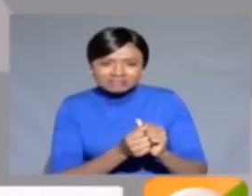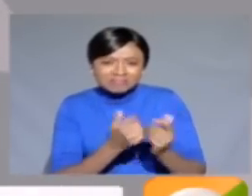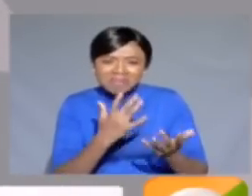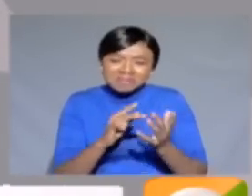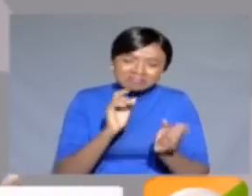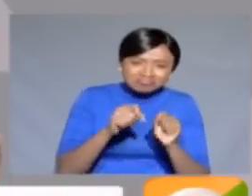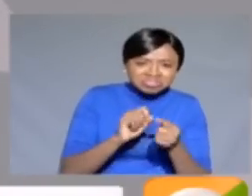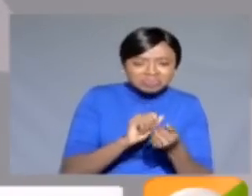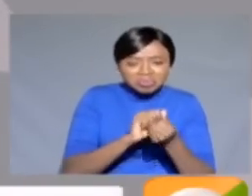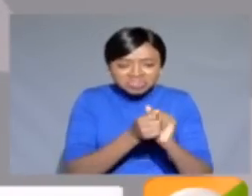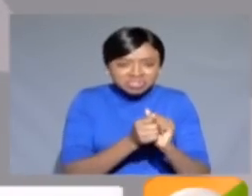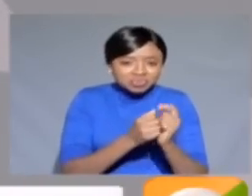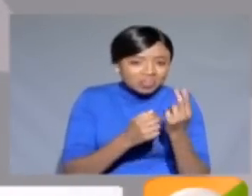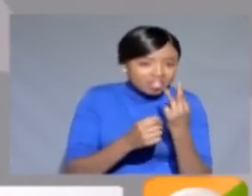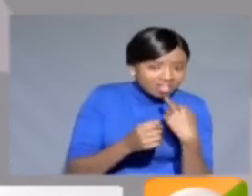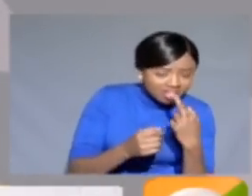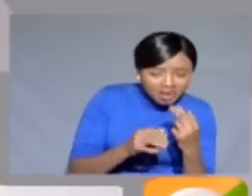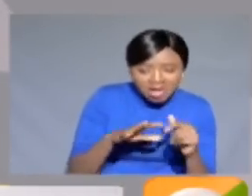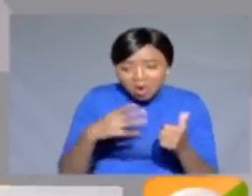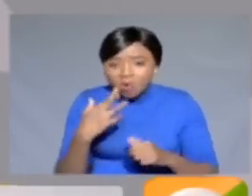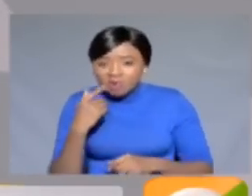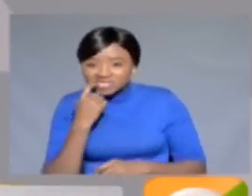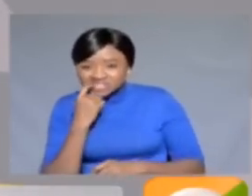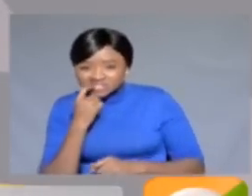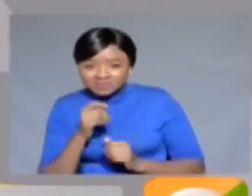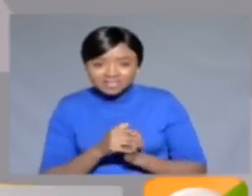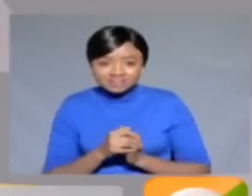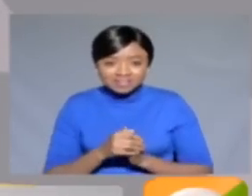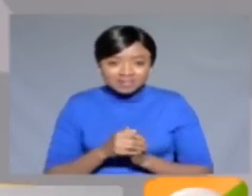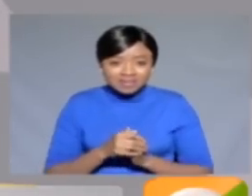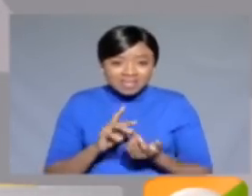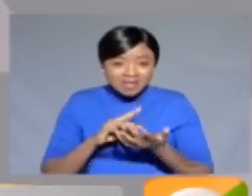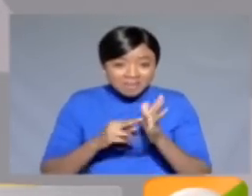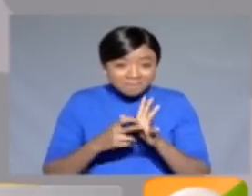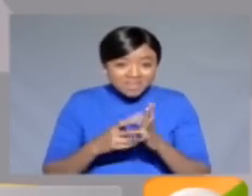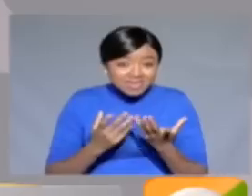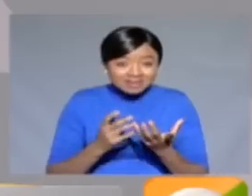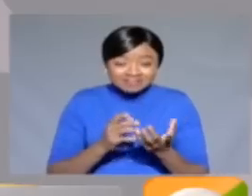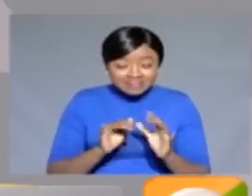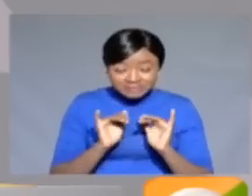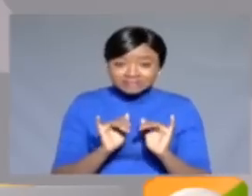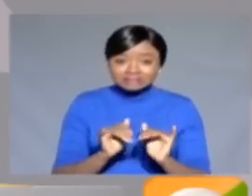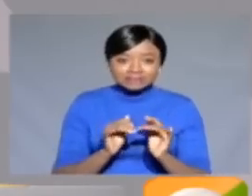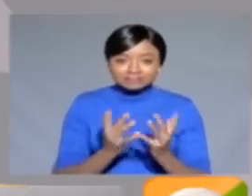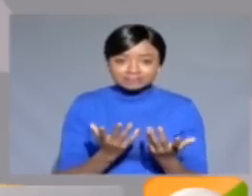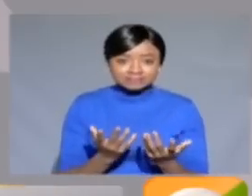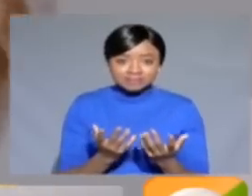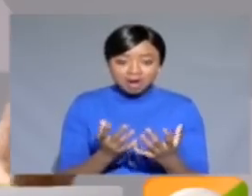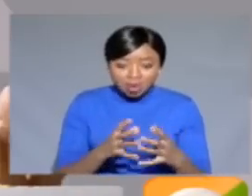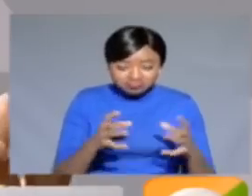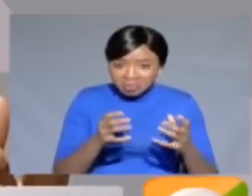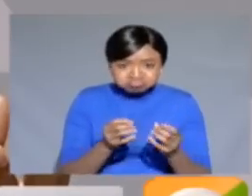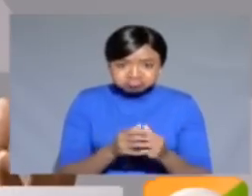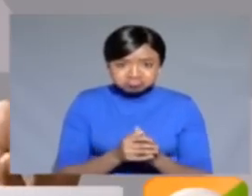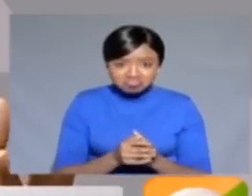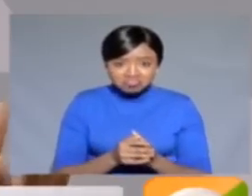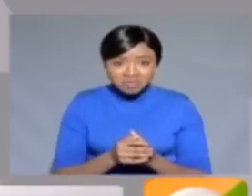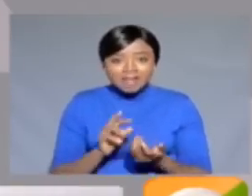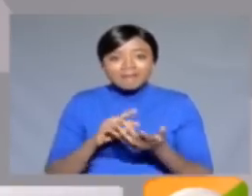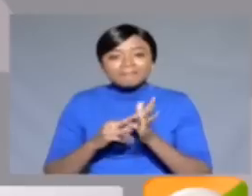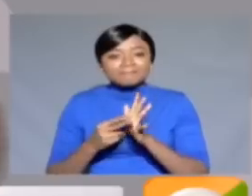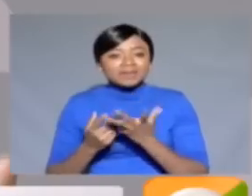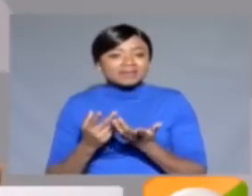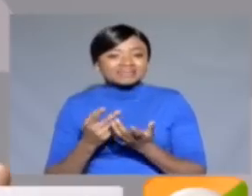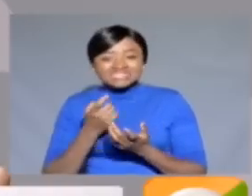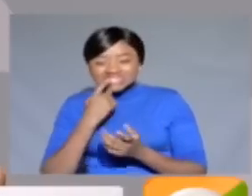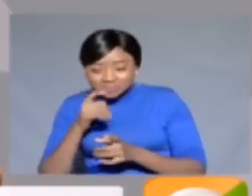cells. And what was happening is that they weren't moving from being blast cells. They were just staying like that. So my white cells weren't being produced.